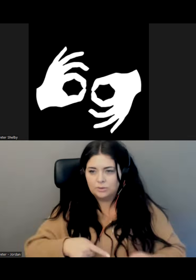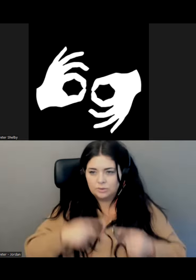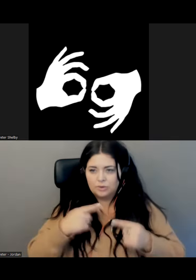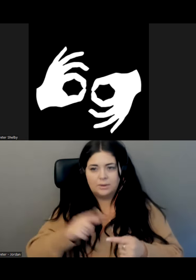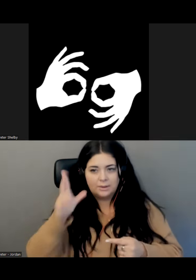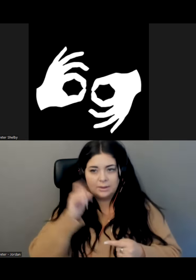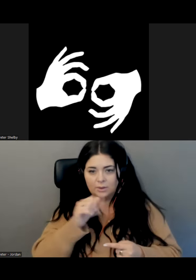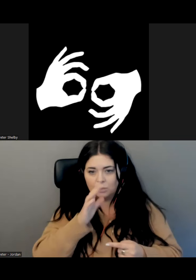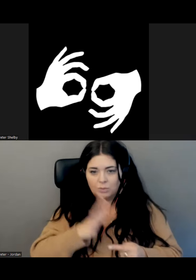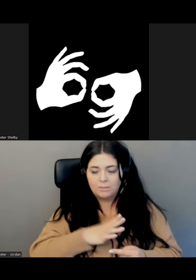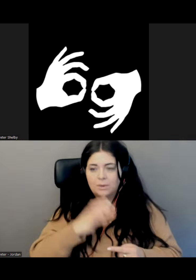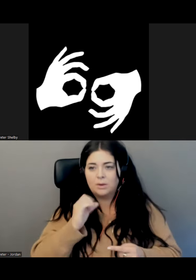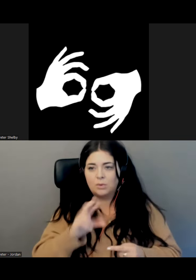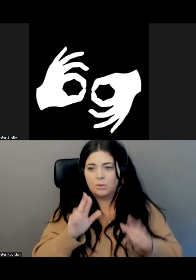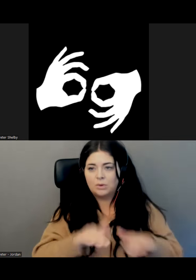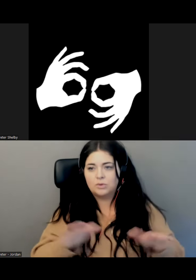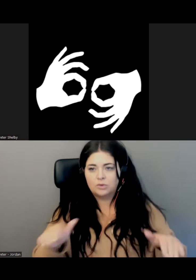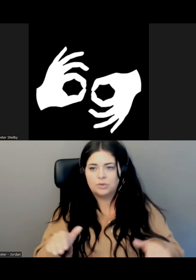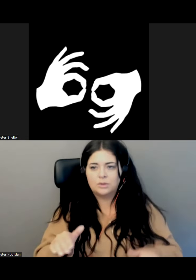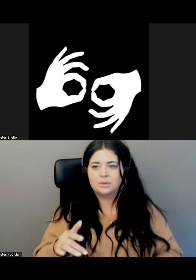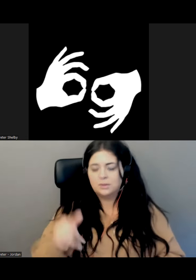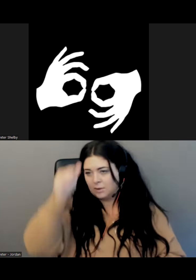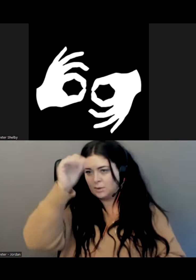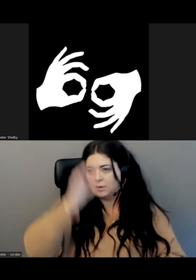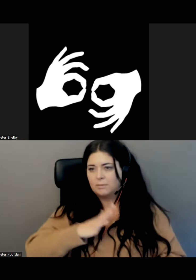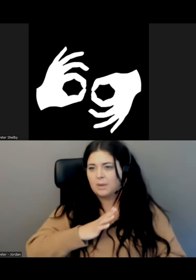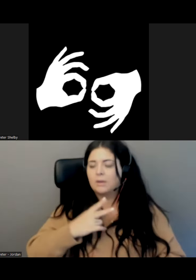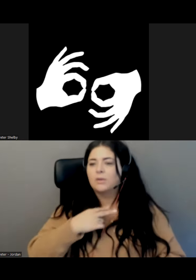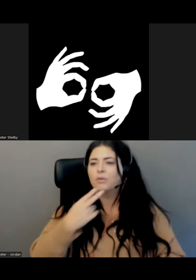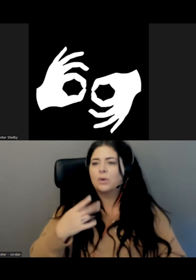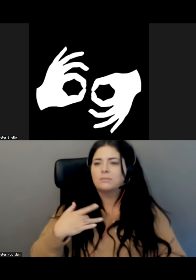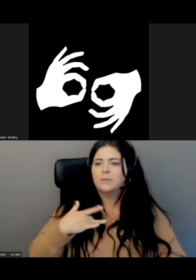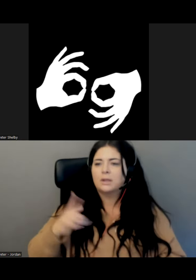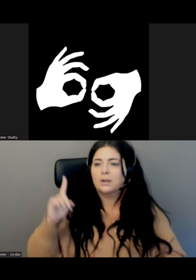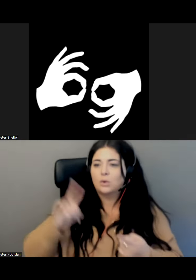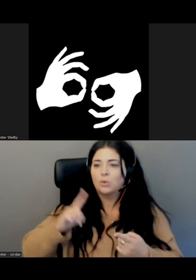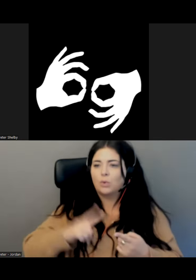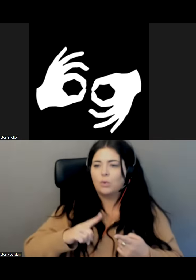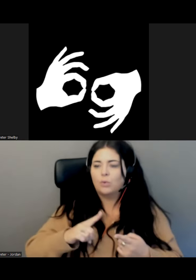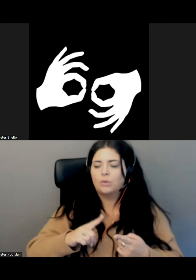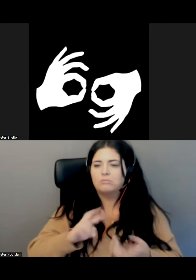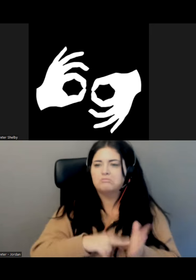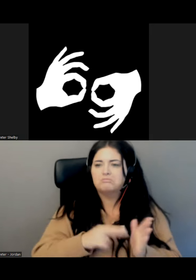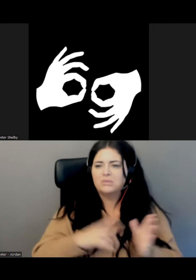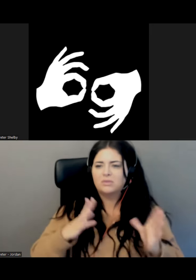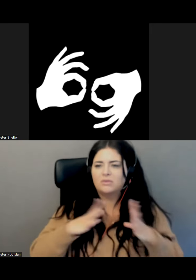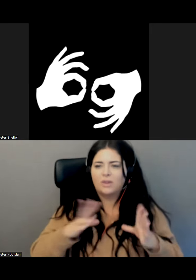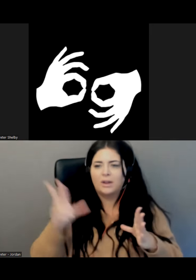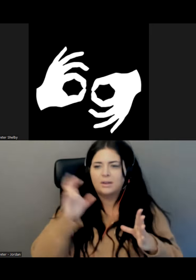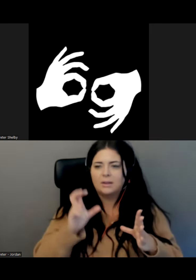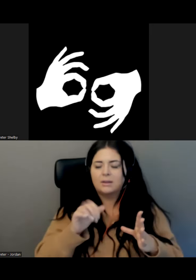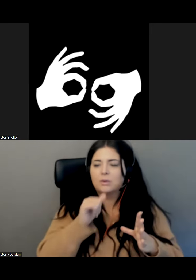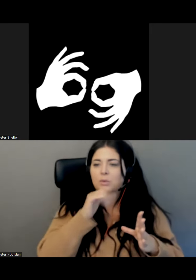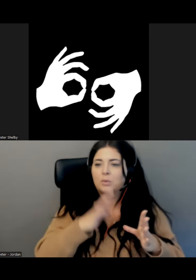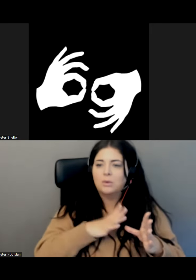this many a times too. Say male voices, a little bit lower of a tone to them. Some people may have no trouble hearing them, but women